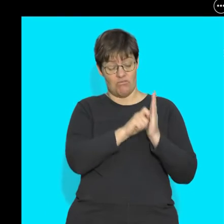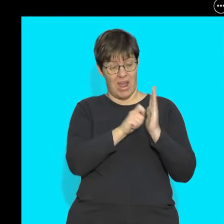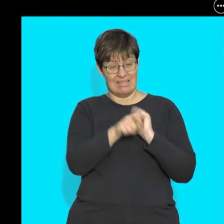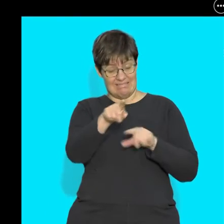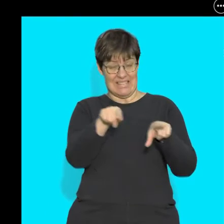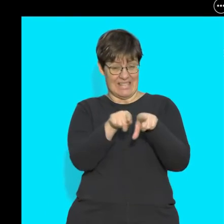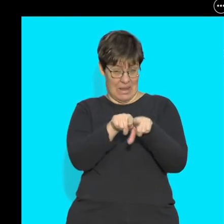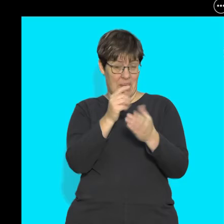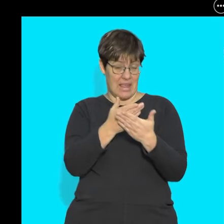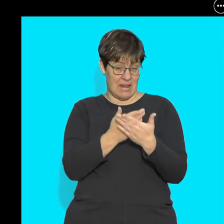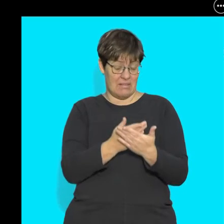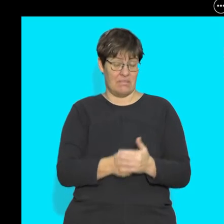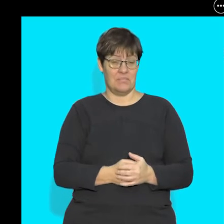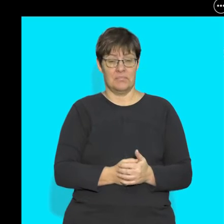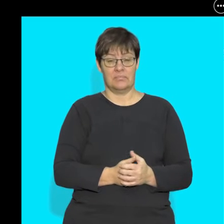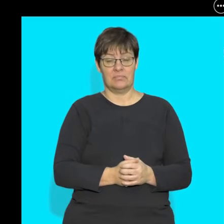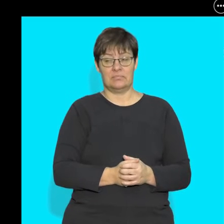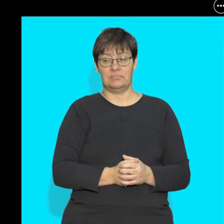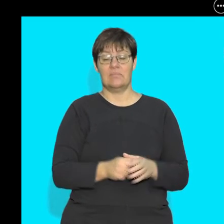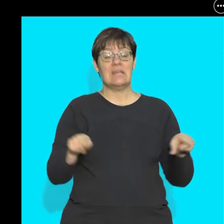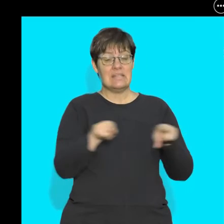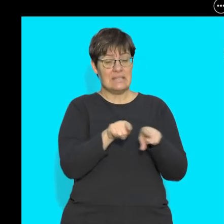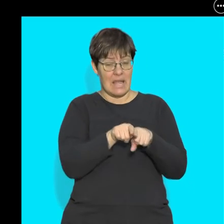the same direction